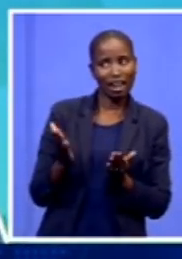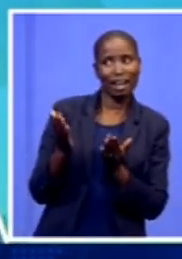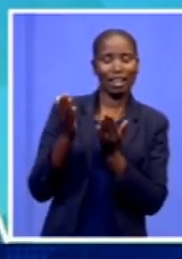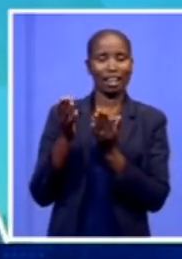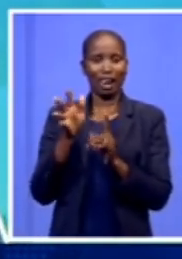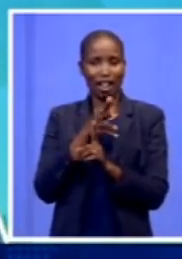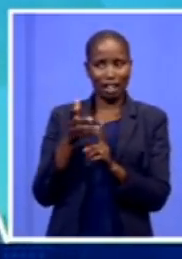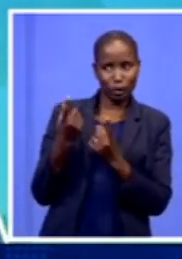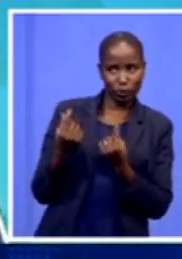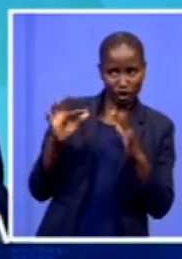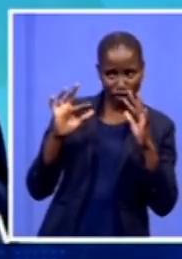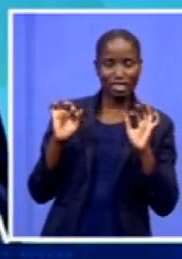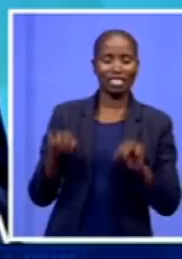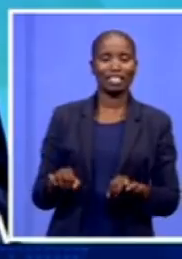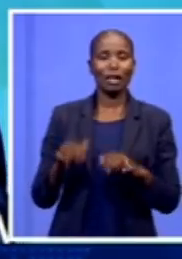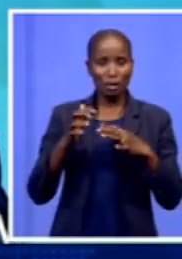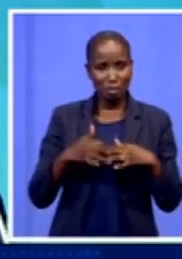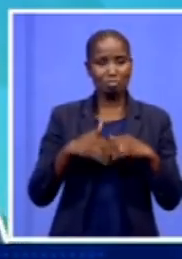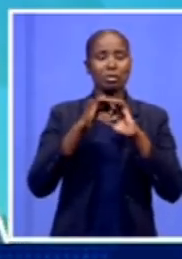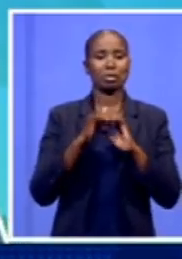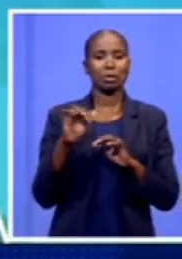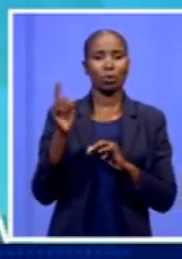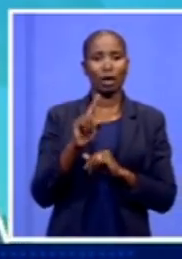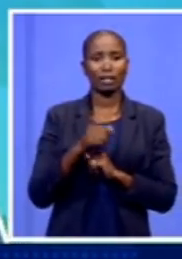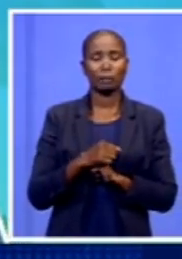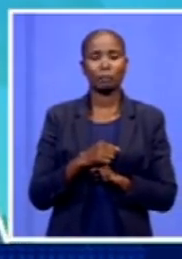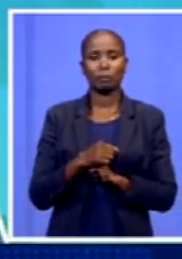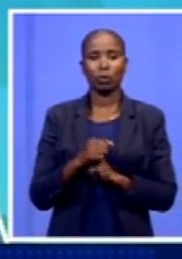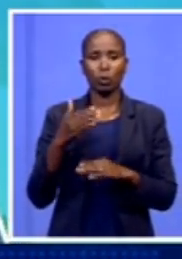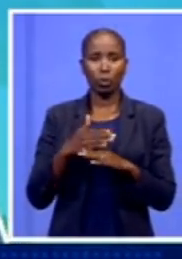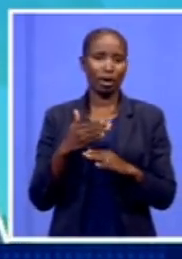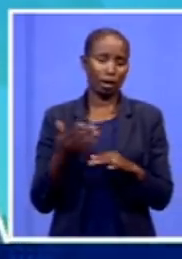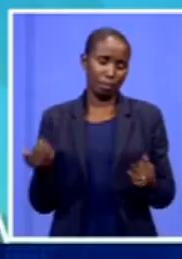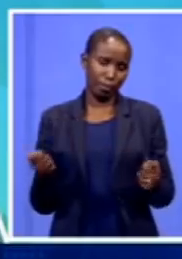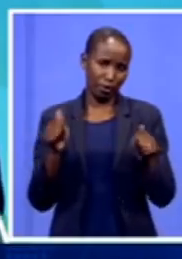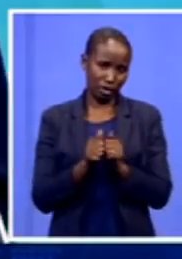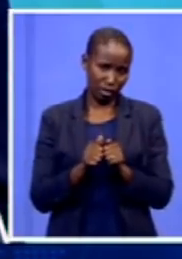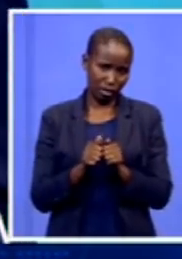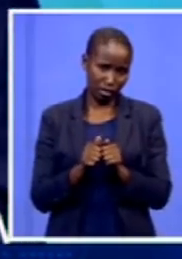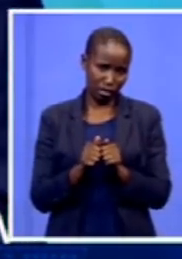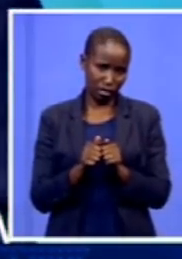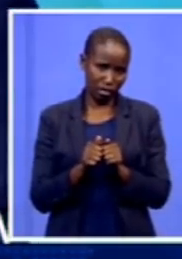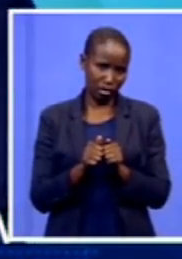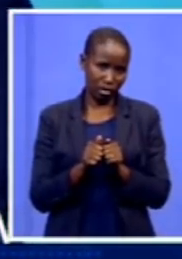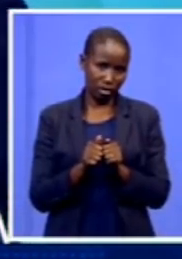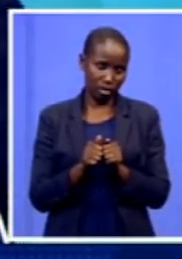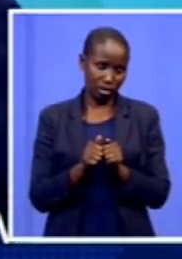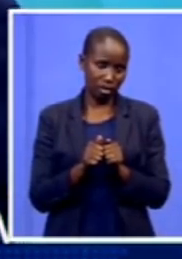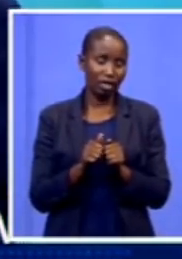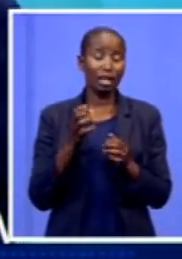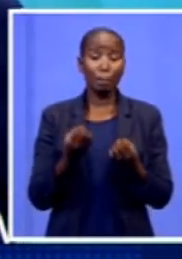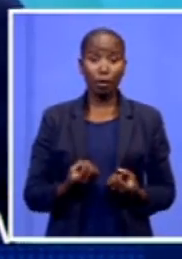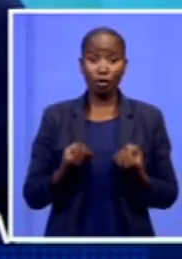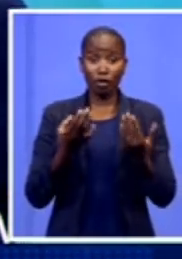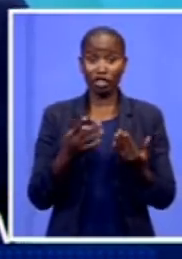up unprecedented forms of cooperation in exporting dose provision of test kits, and